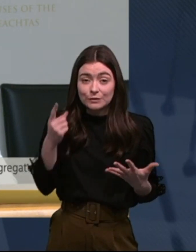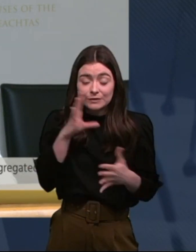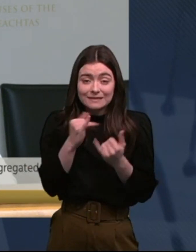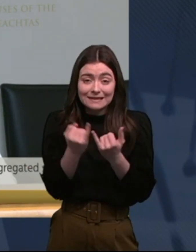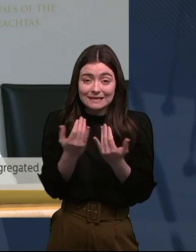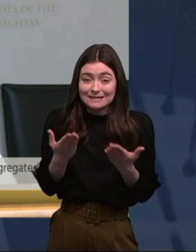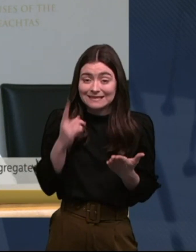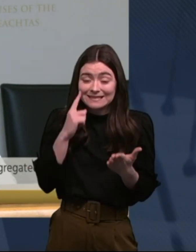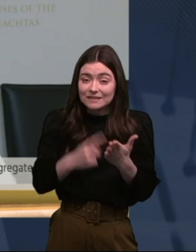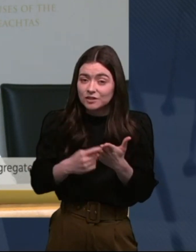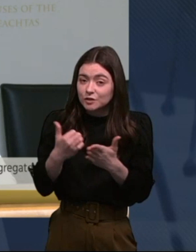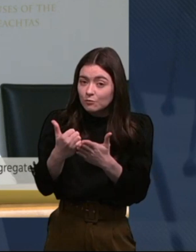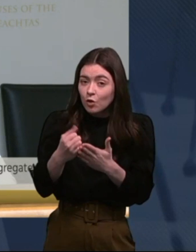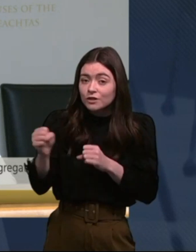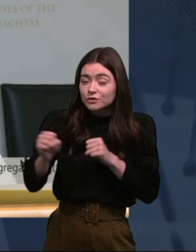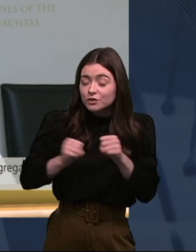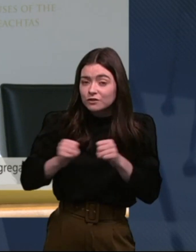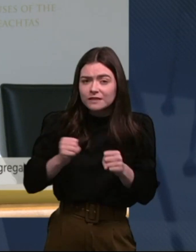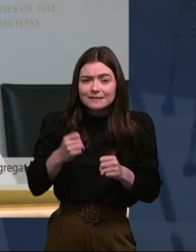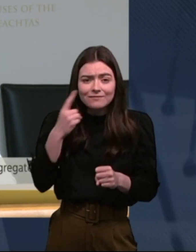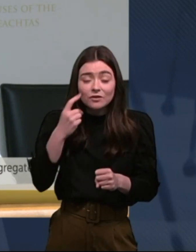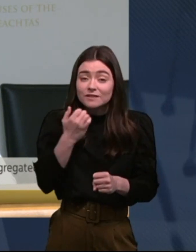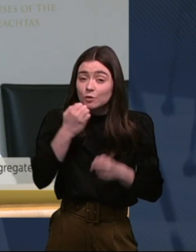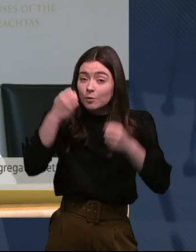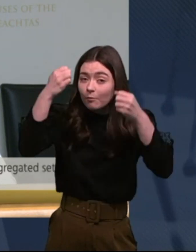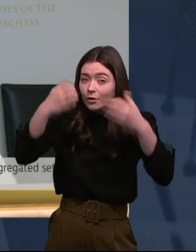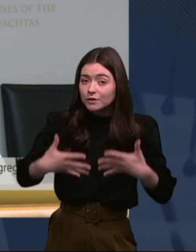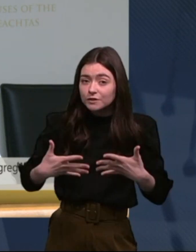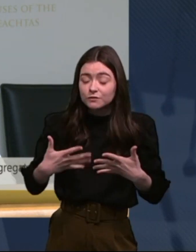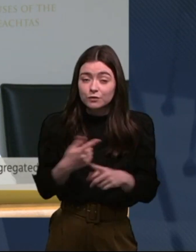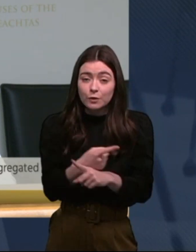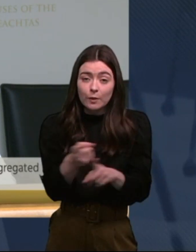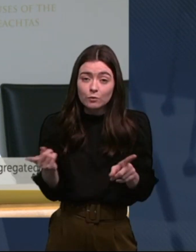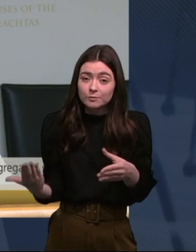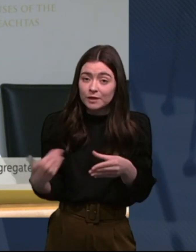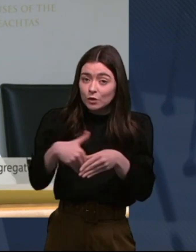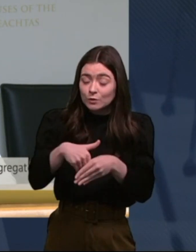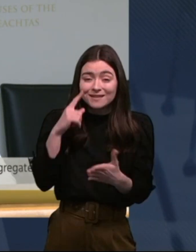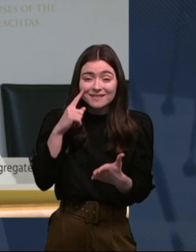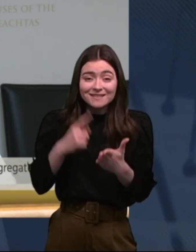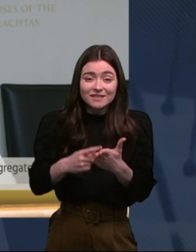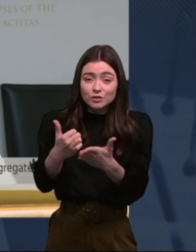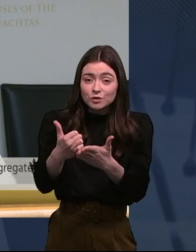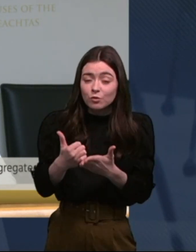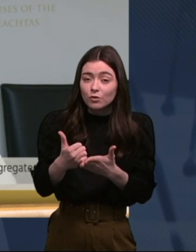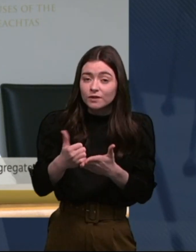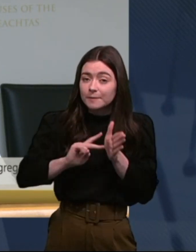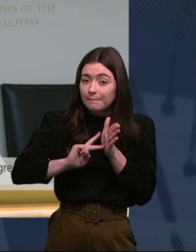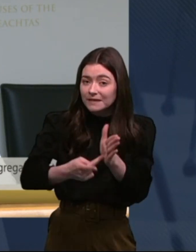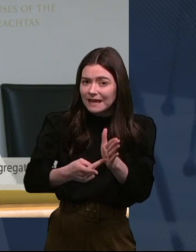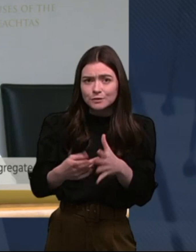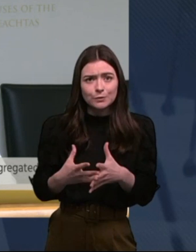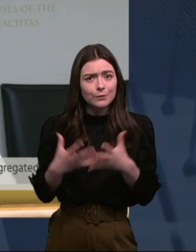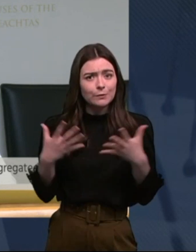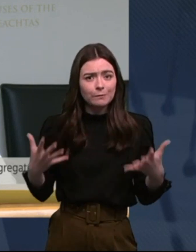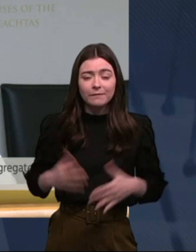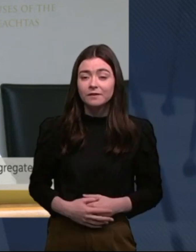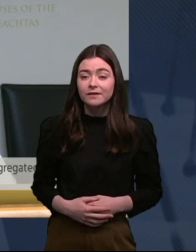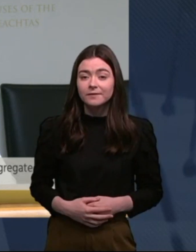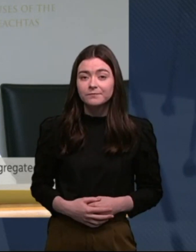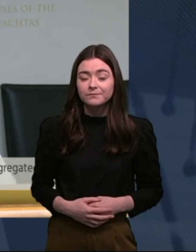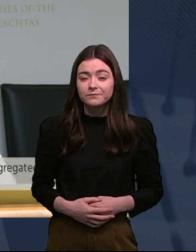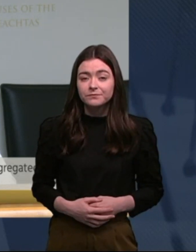service have done around the potential figures for those who will come in under decision support arrangements are enormous.